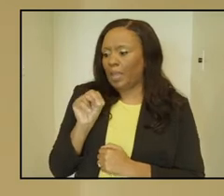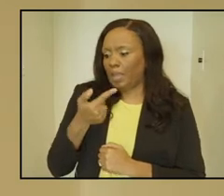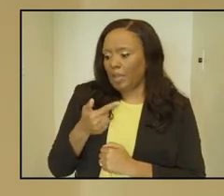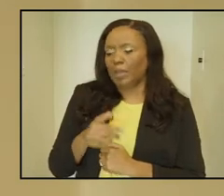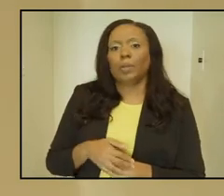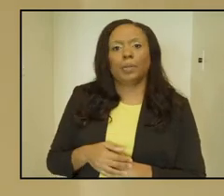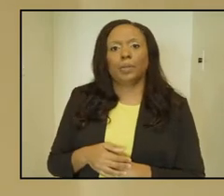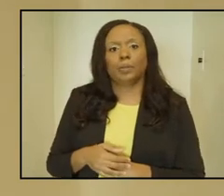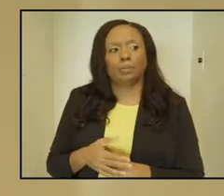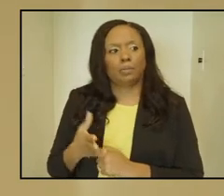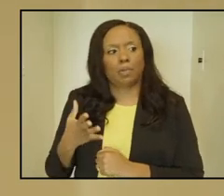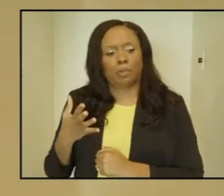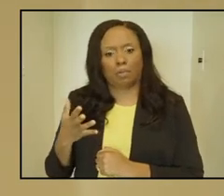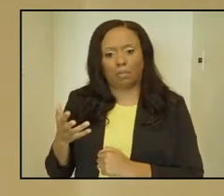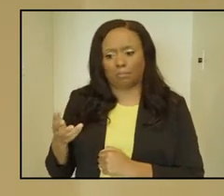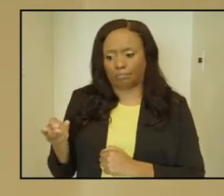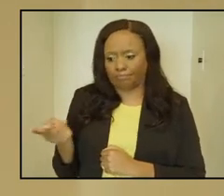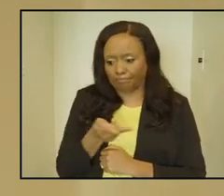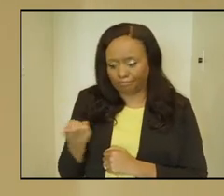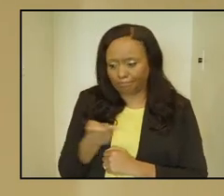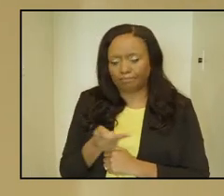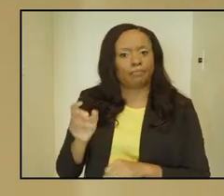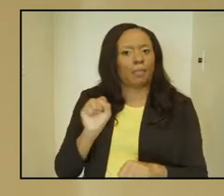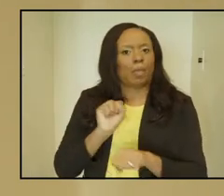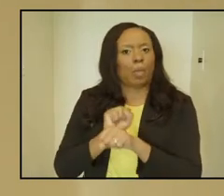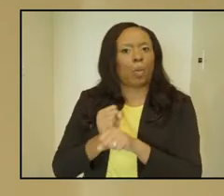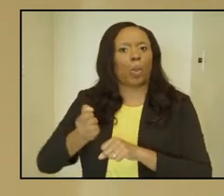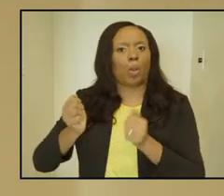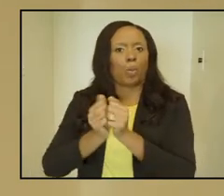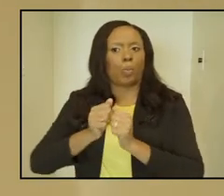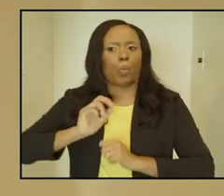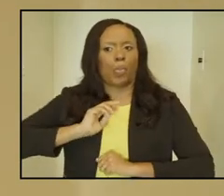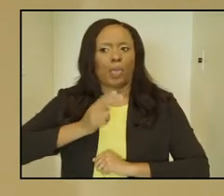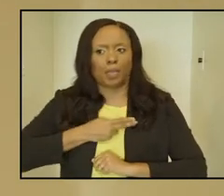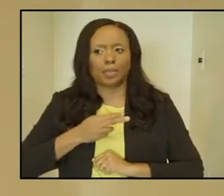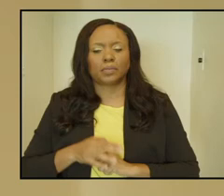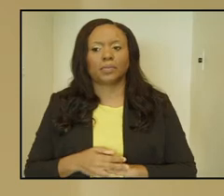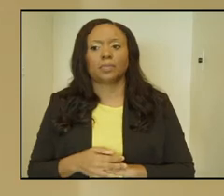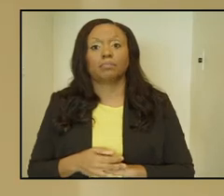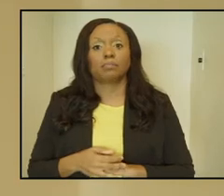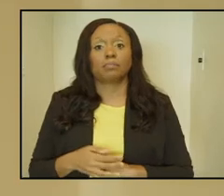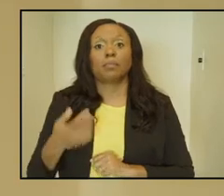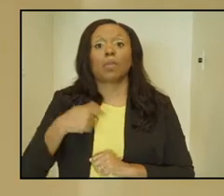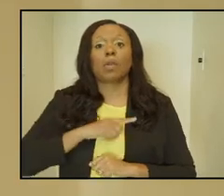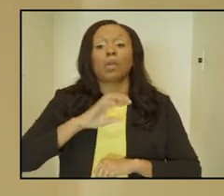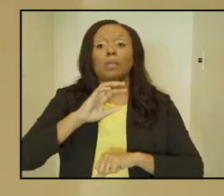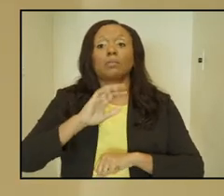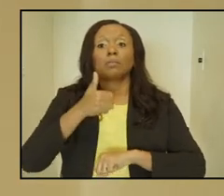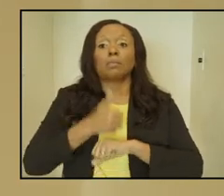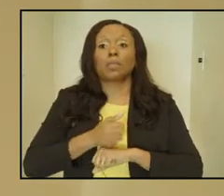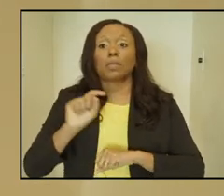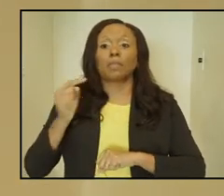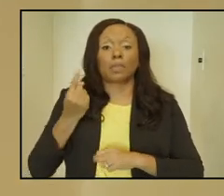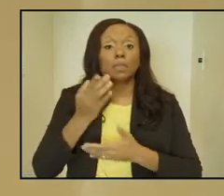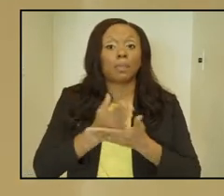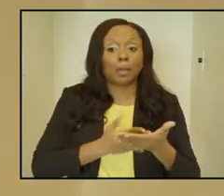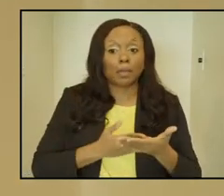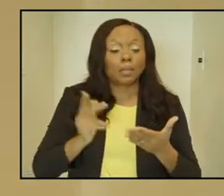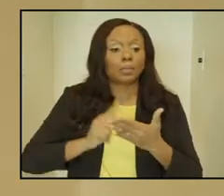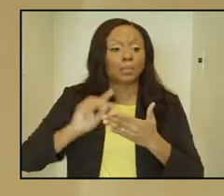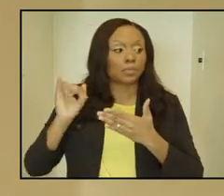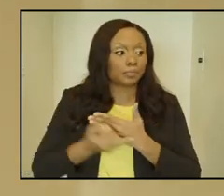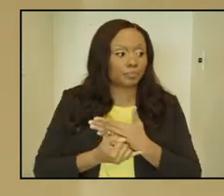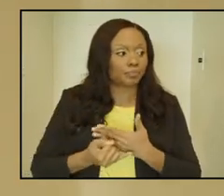Smart Technology to make today possible. As we launch this first phase of the project, I wish to take this opportunity